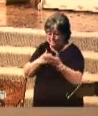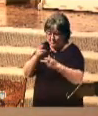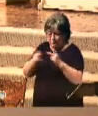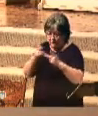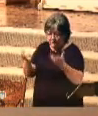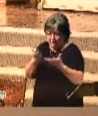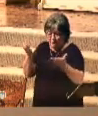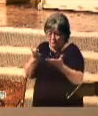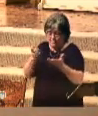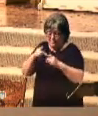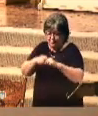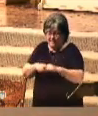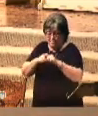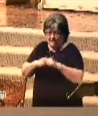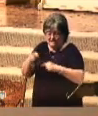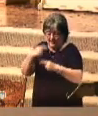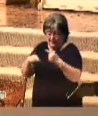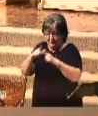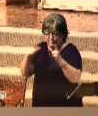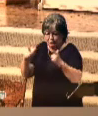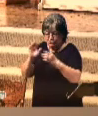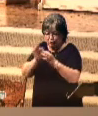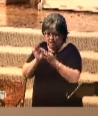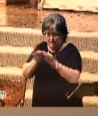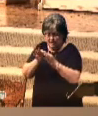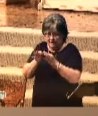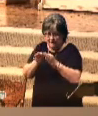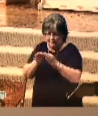on sign language interpreting.